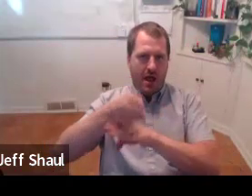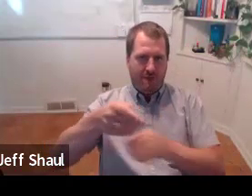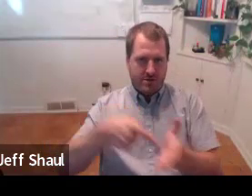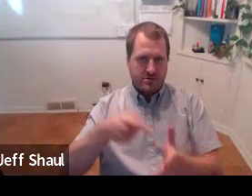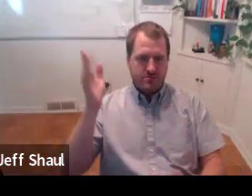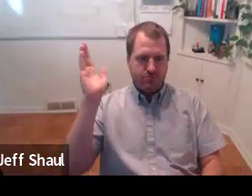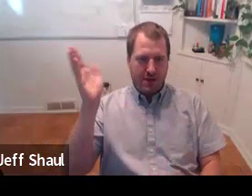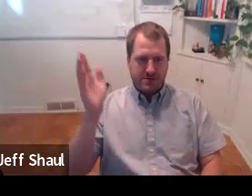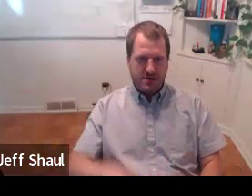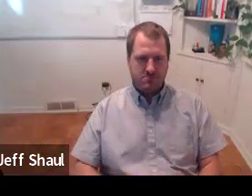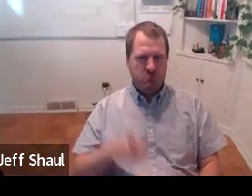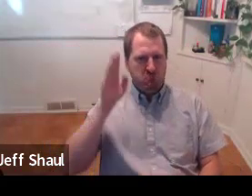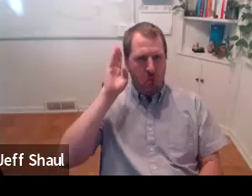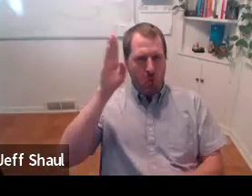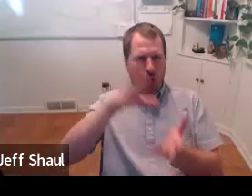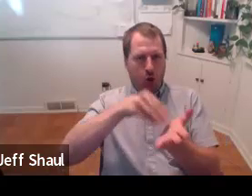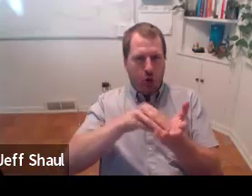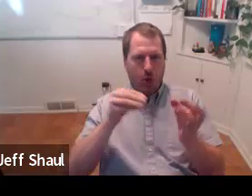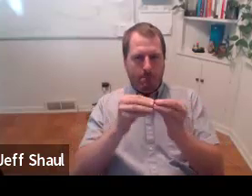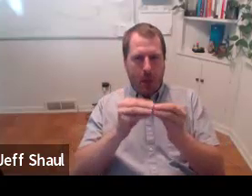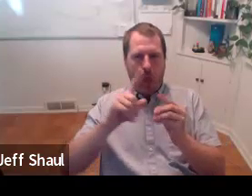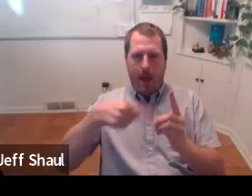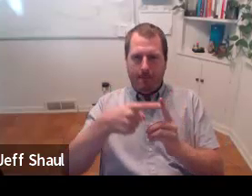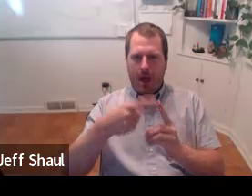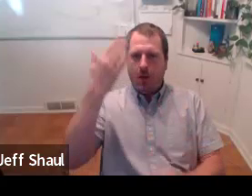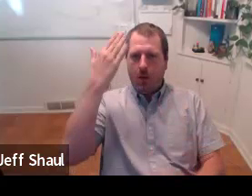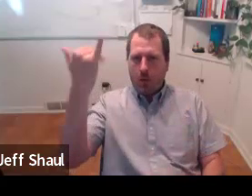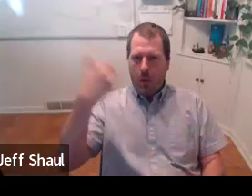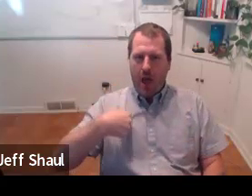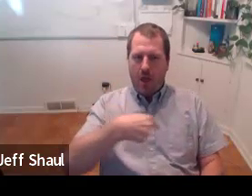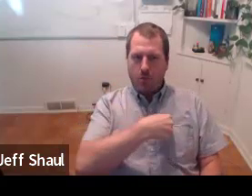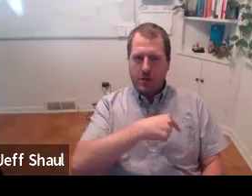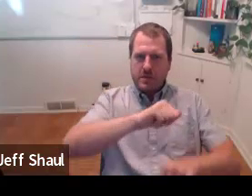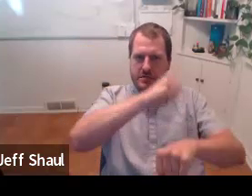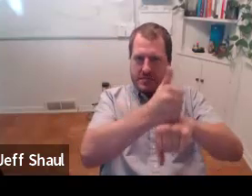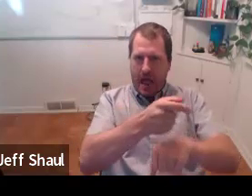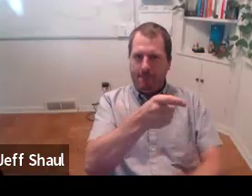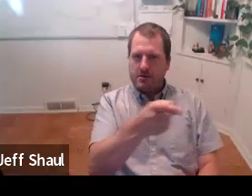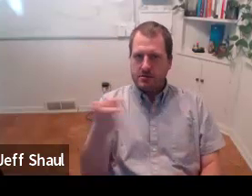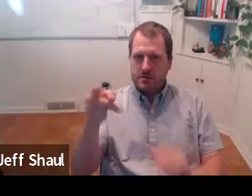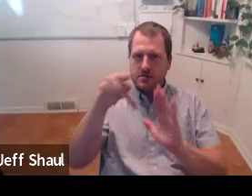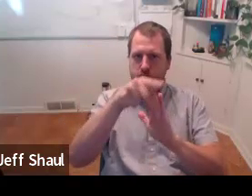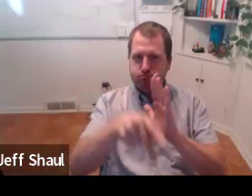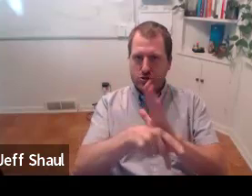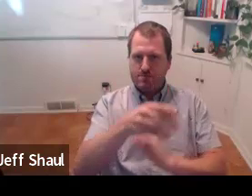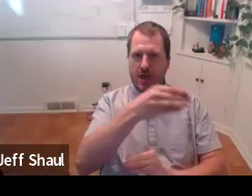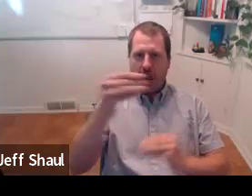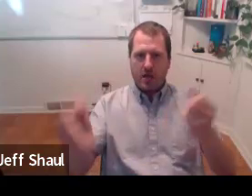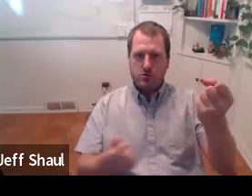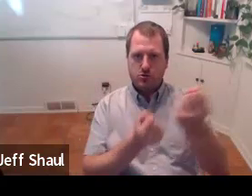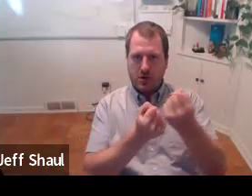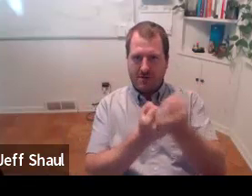guidance document that establishes and justifies these principles. And you can learn more and why we've